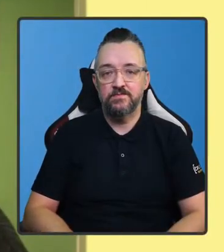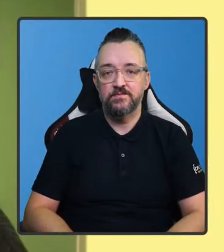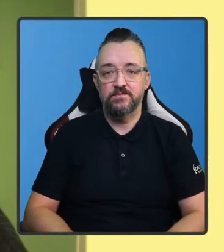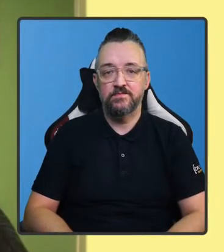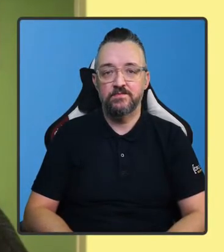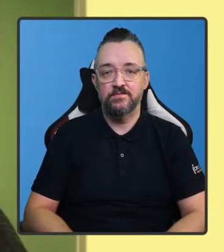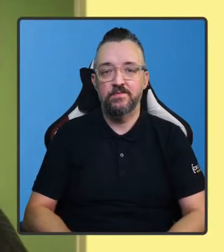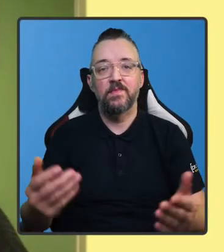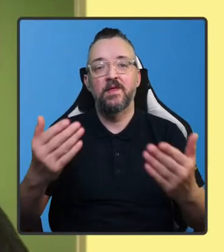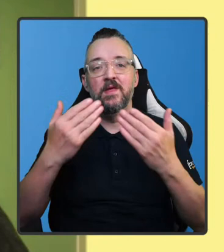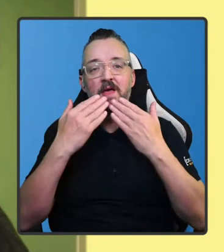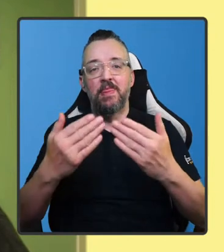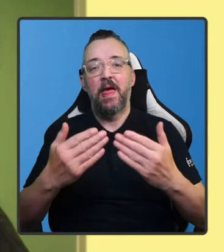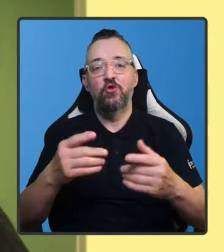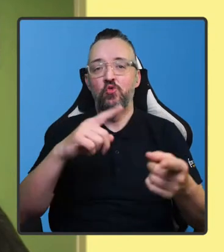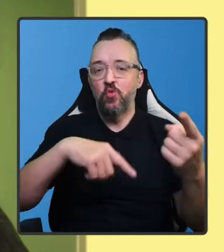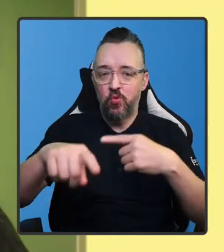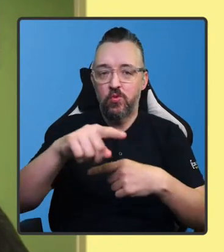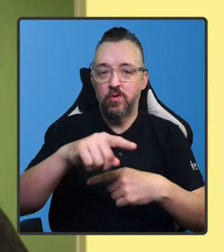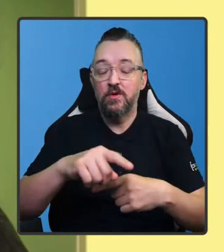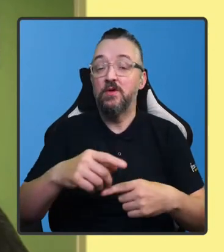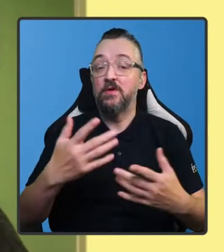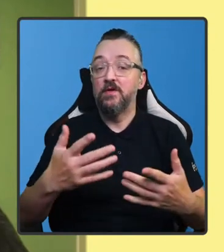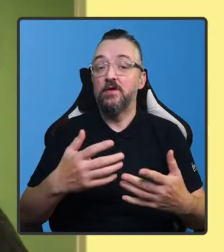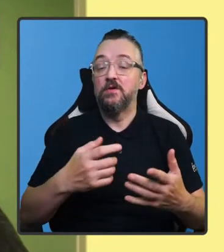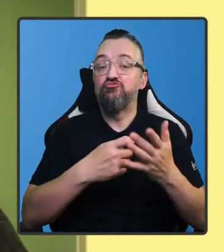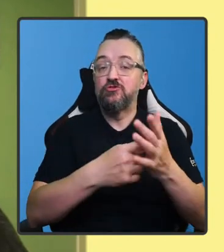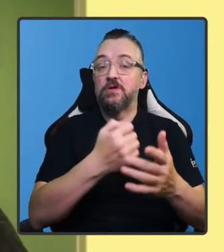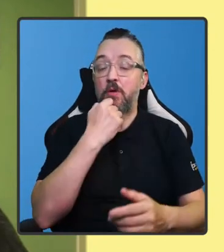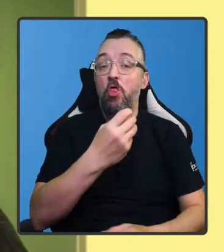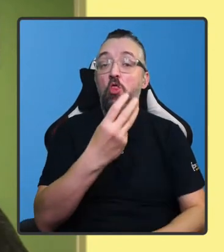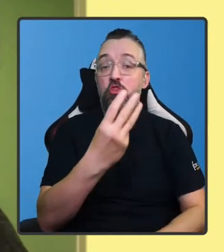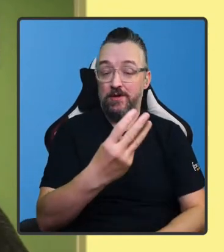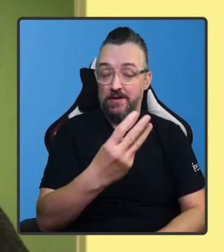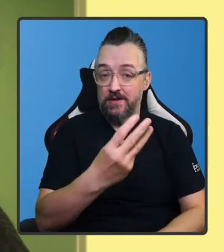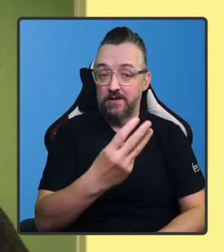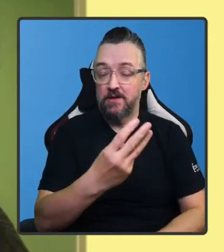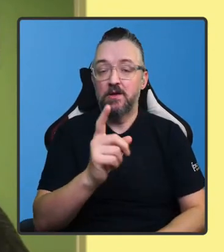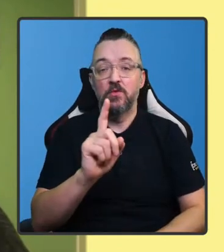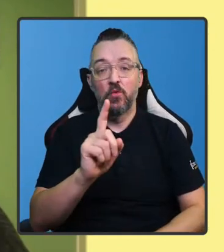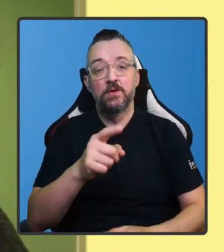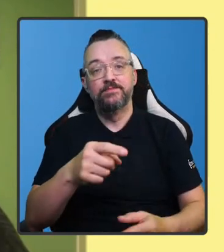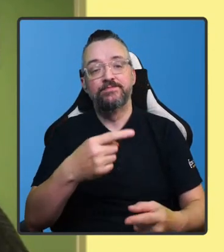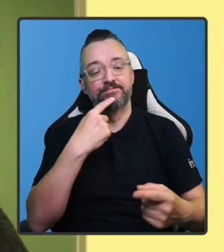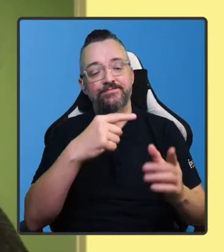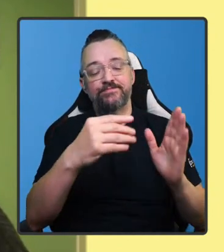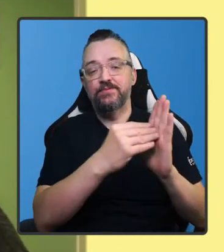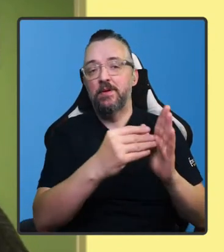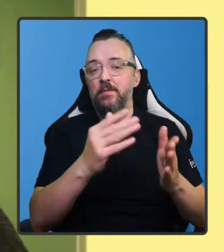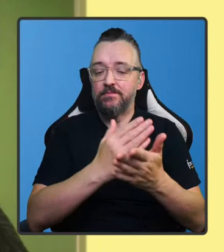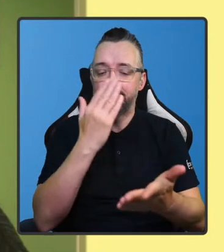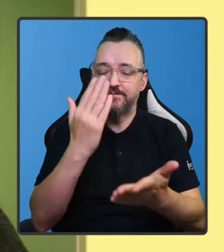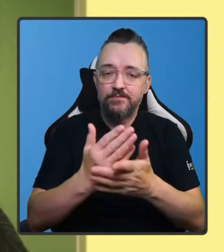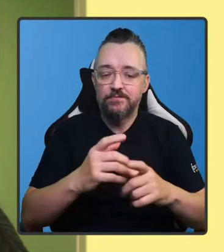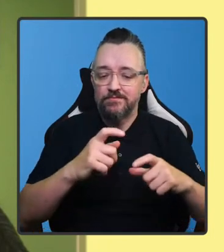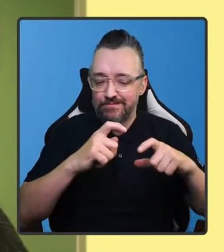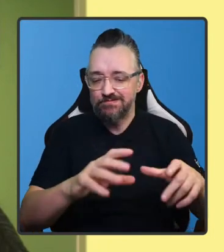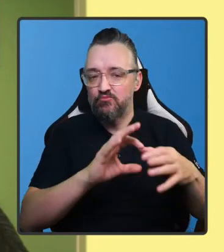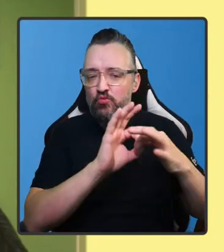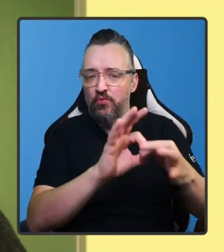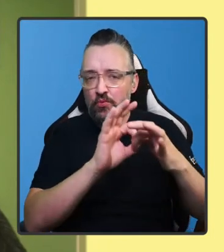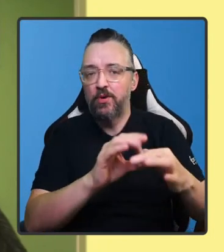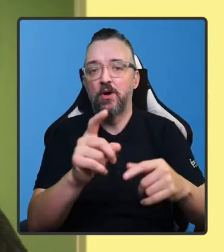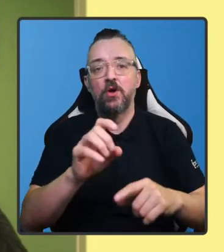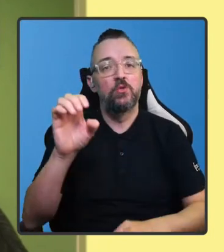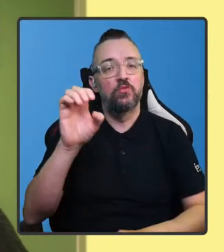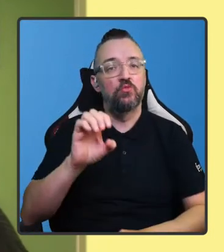Thank you very much, delegates. And for resolution number 3, which was entitled Ensuring Continued Links with the European Parliament and